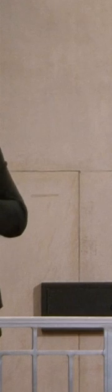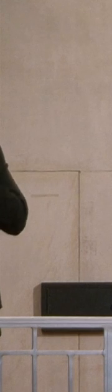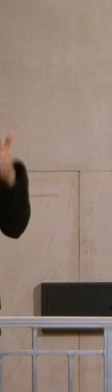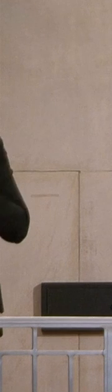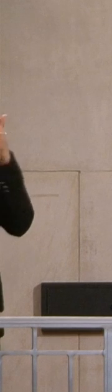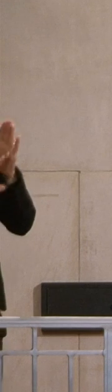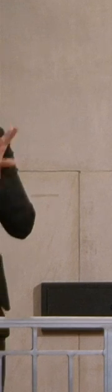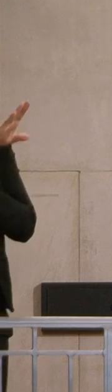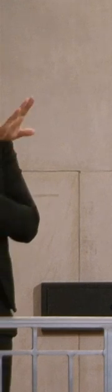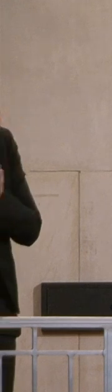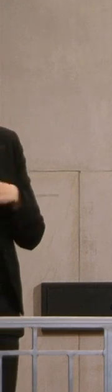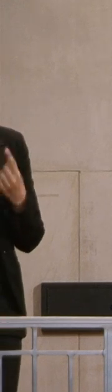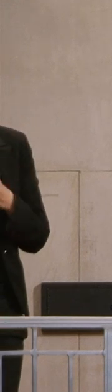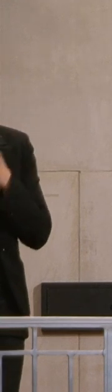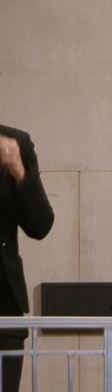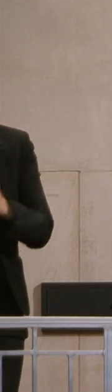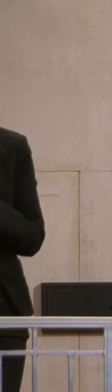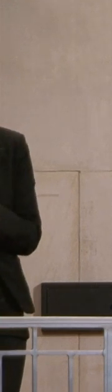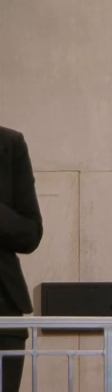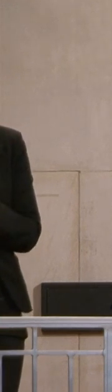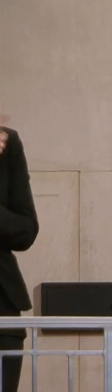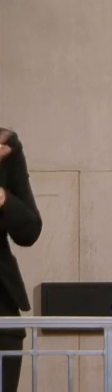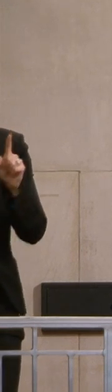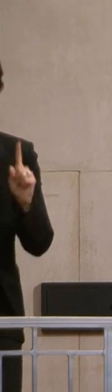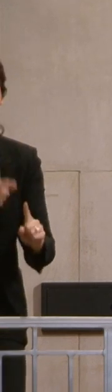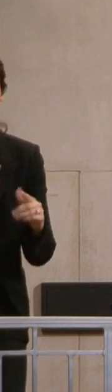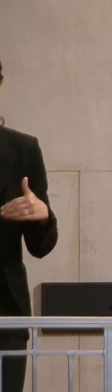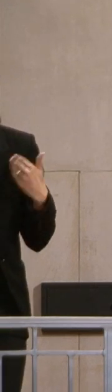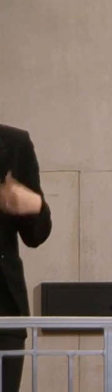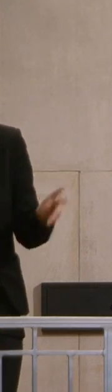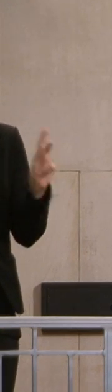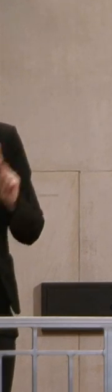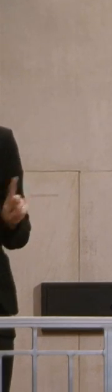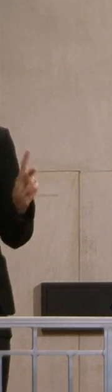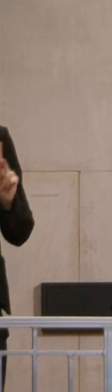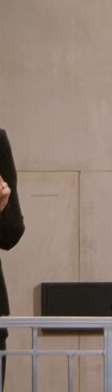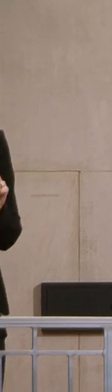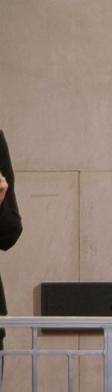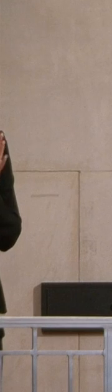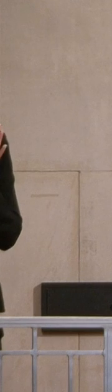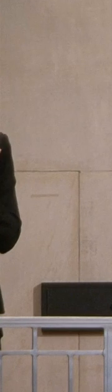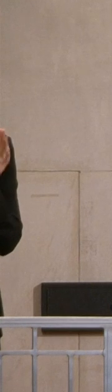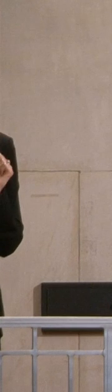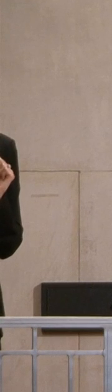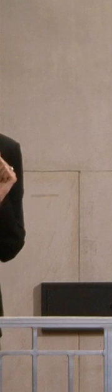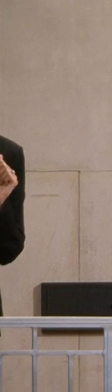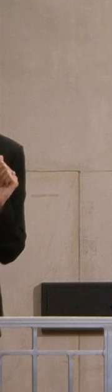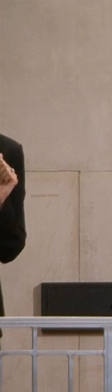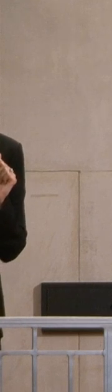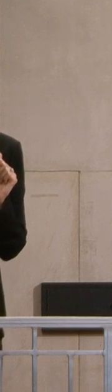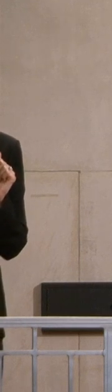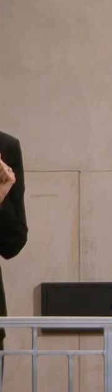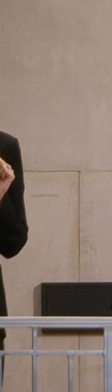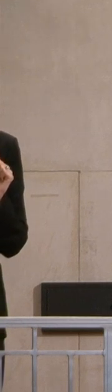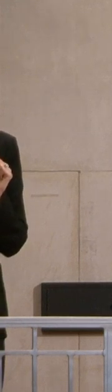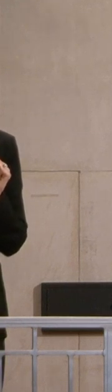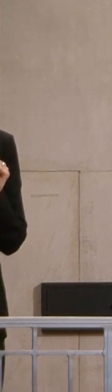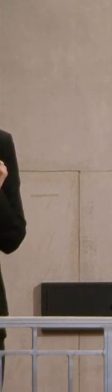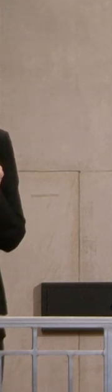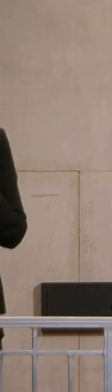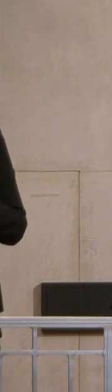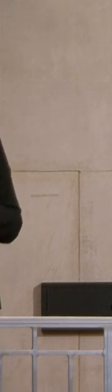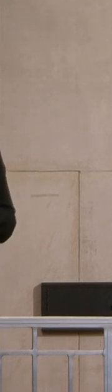past 15 years, really targeting young people now and targeting vulnerable parents. We're working right